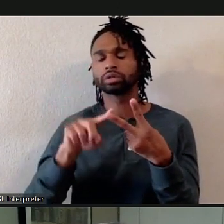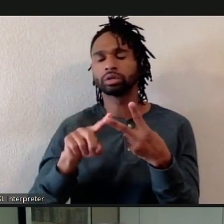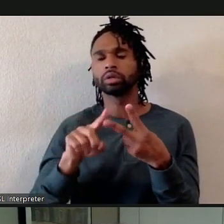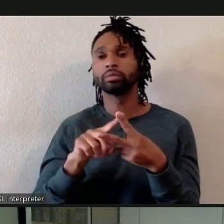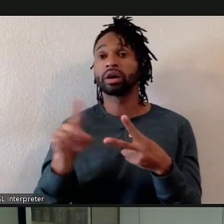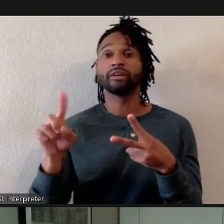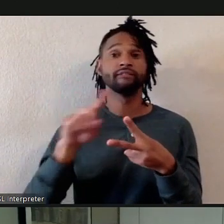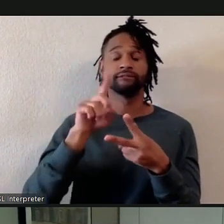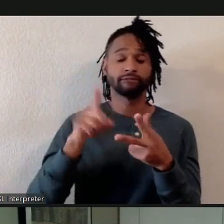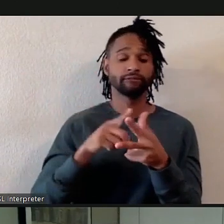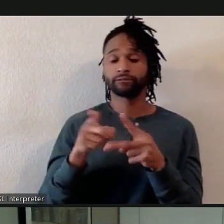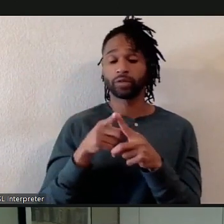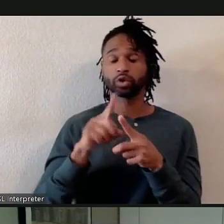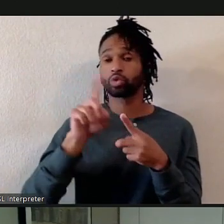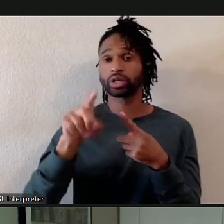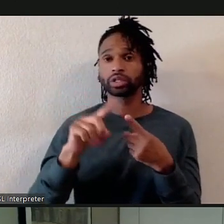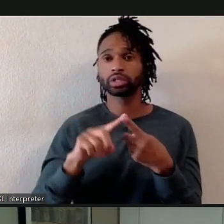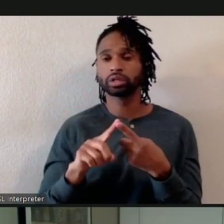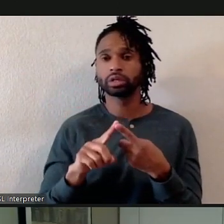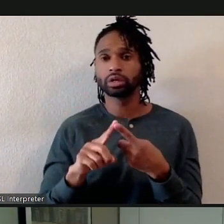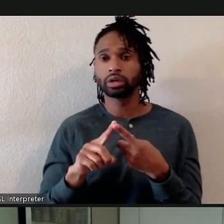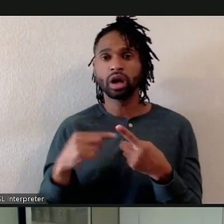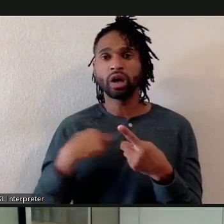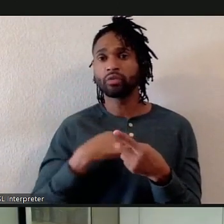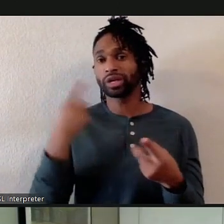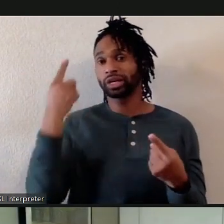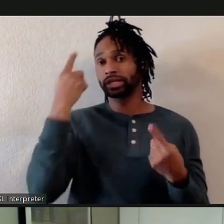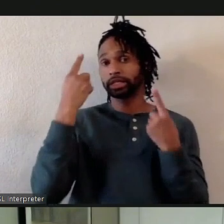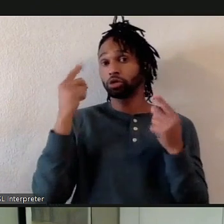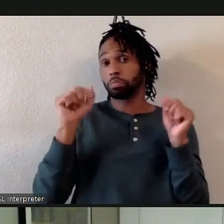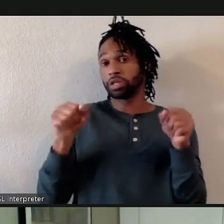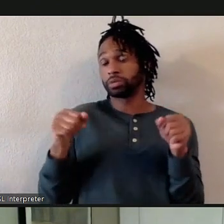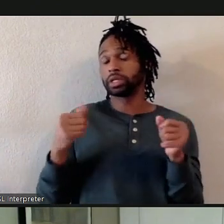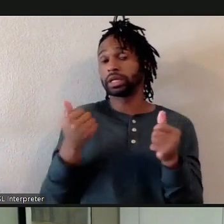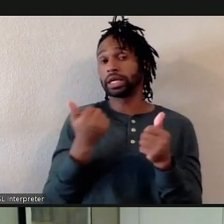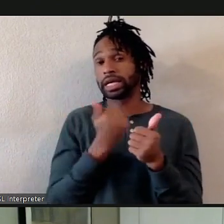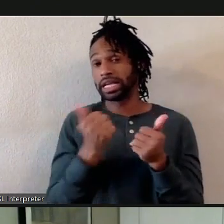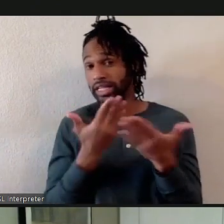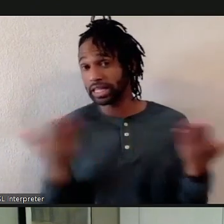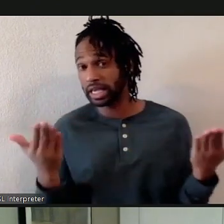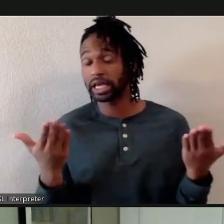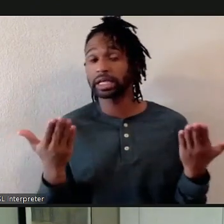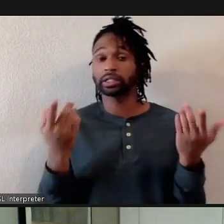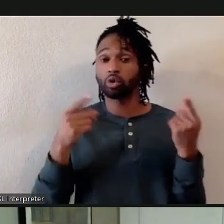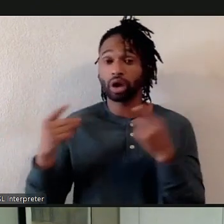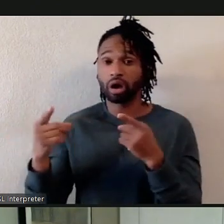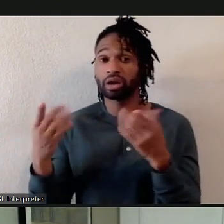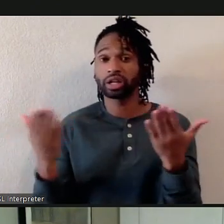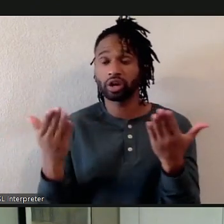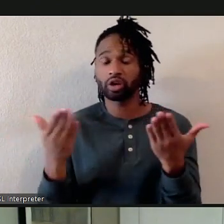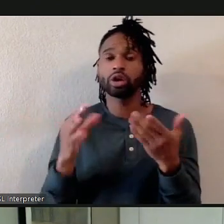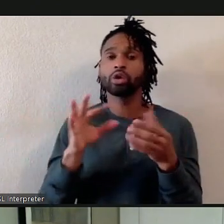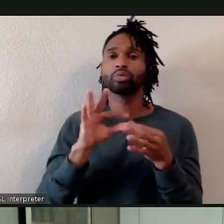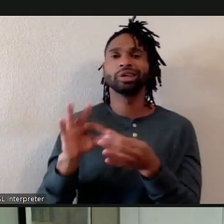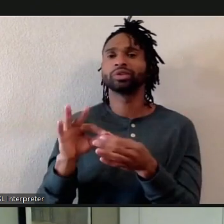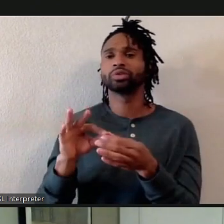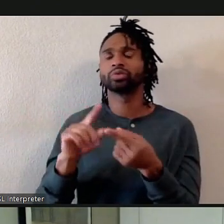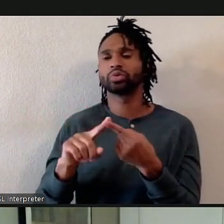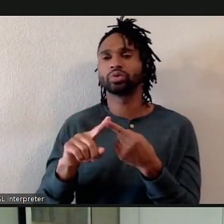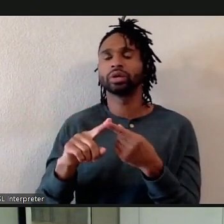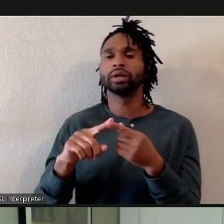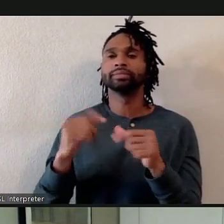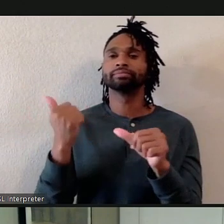is have we considered the possibility that anything else is going on here in terms of assisting